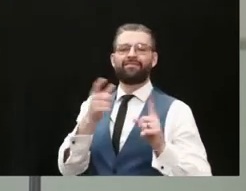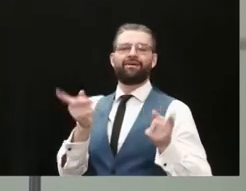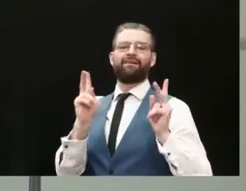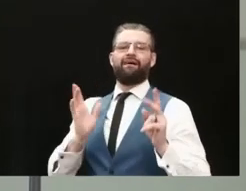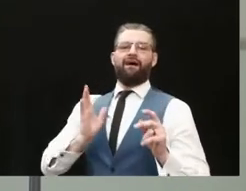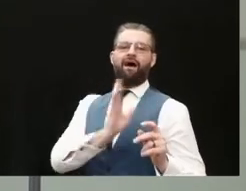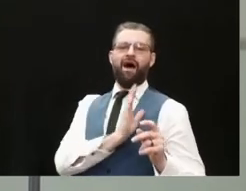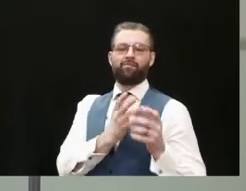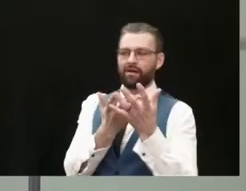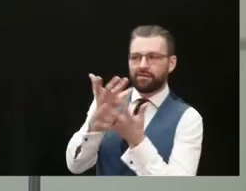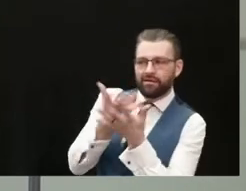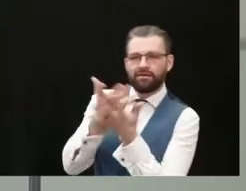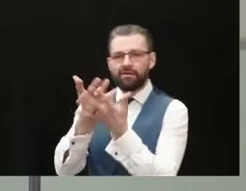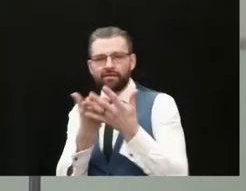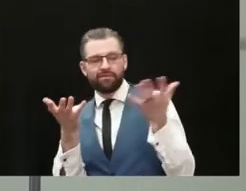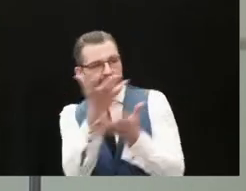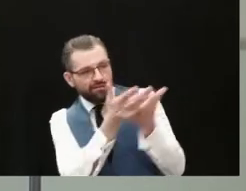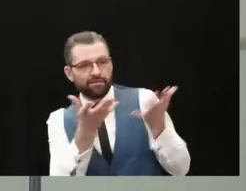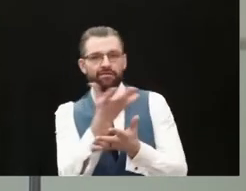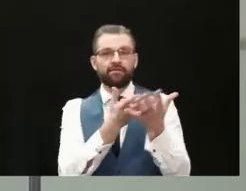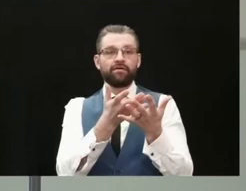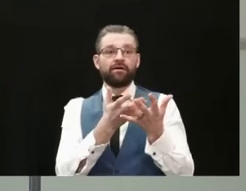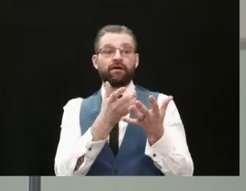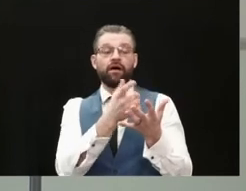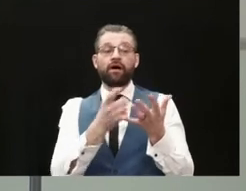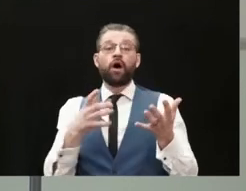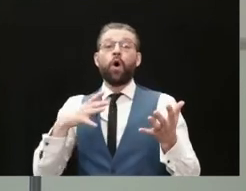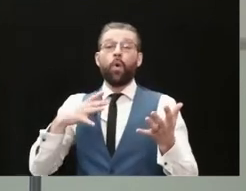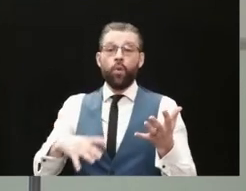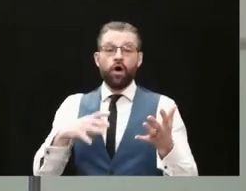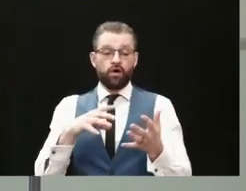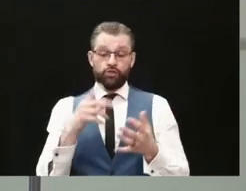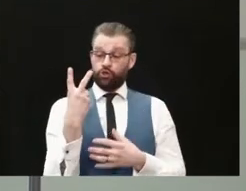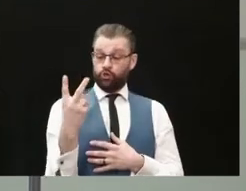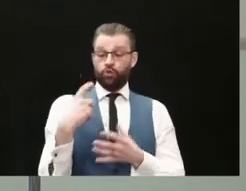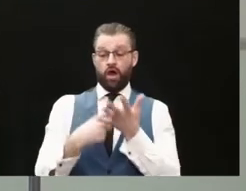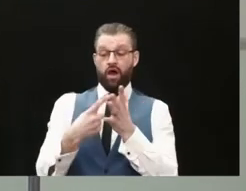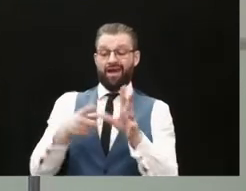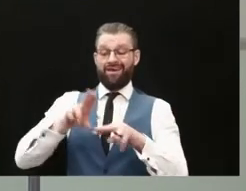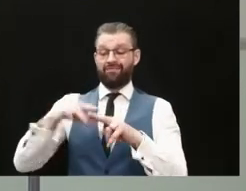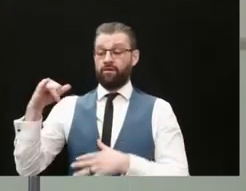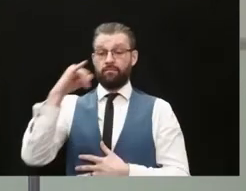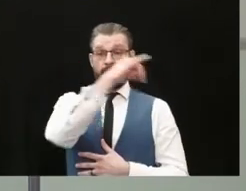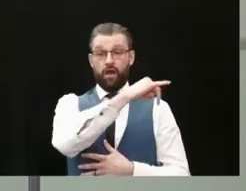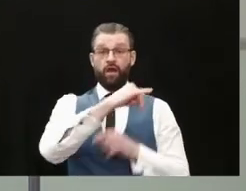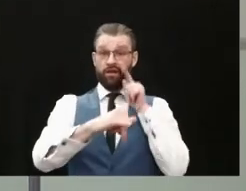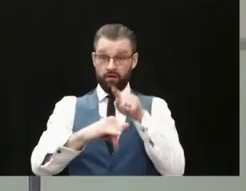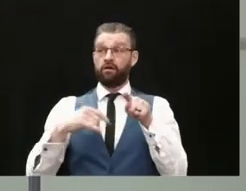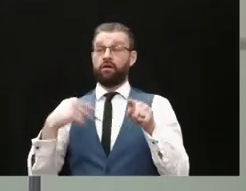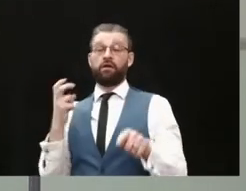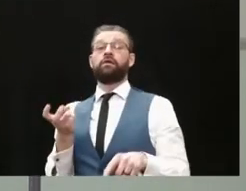commander of the unit there, there were two RAF pilots of transport command who flew